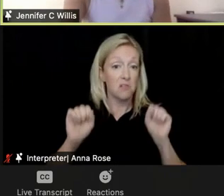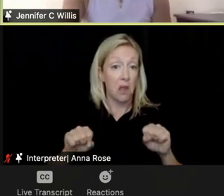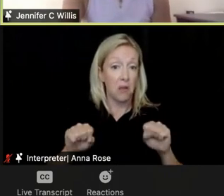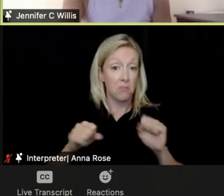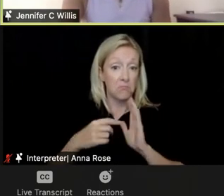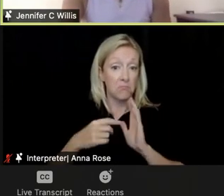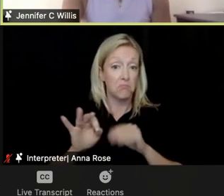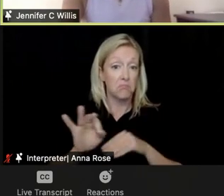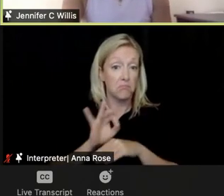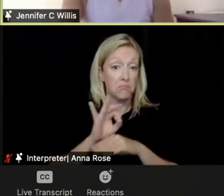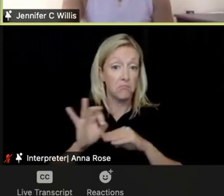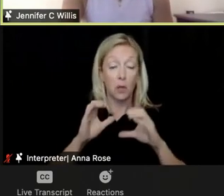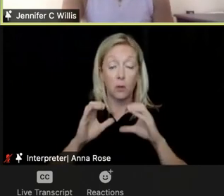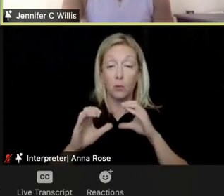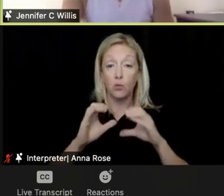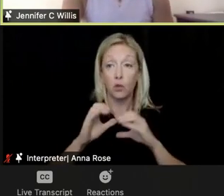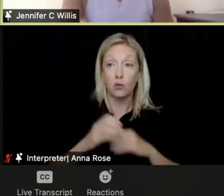something.